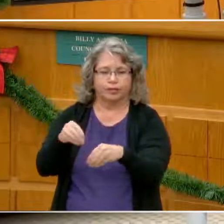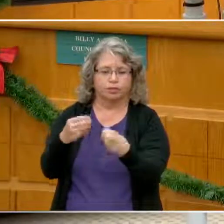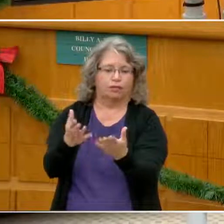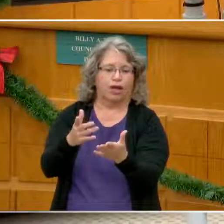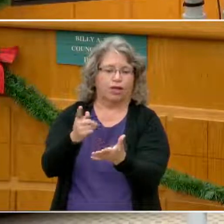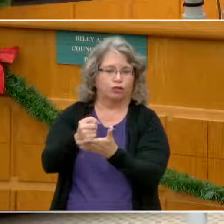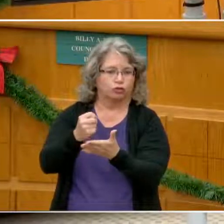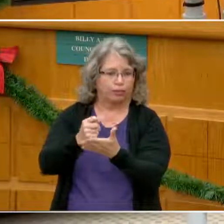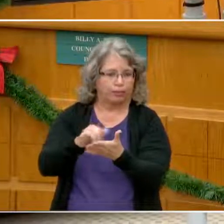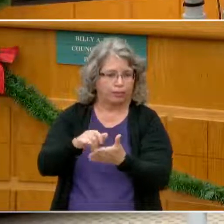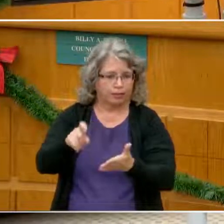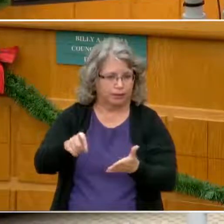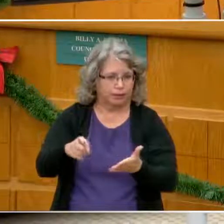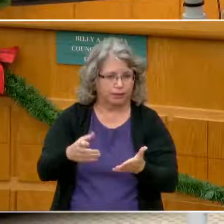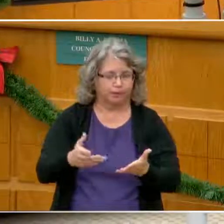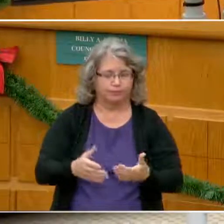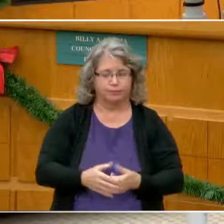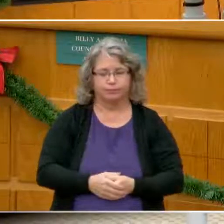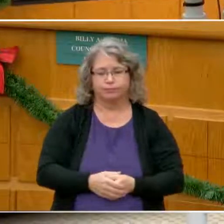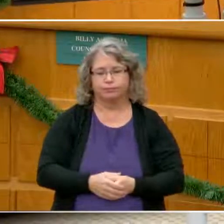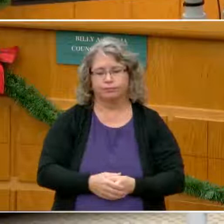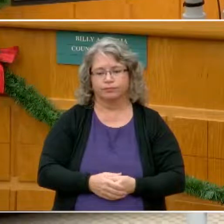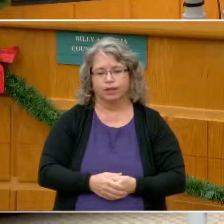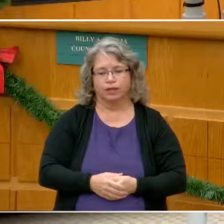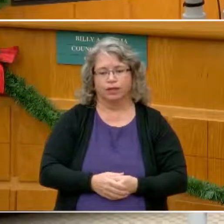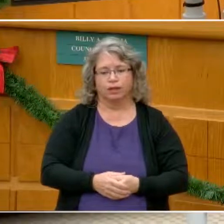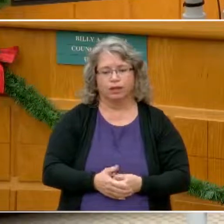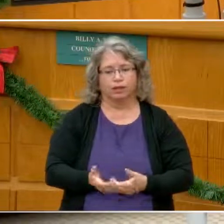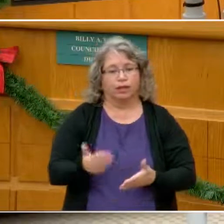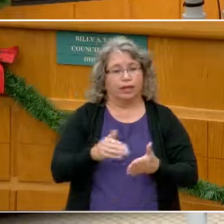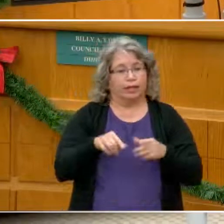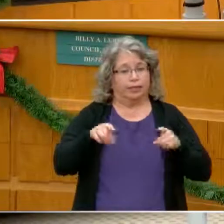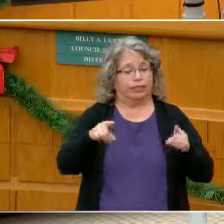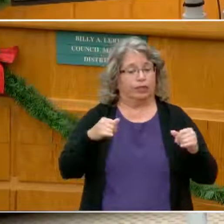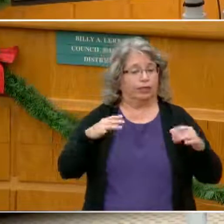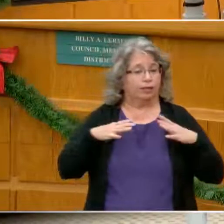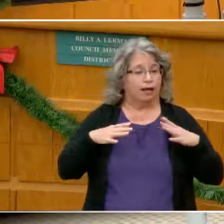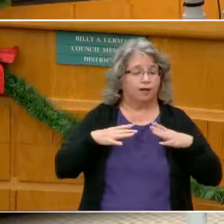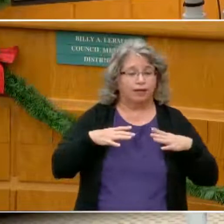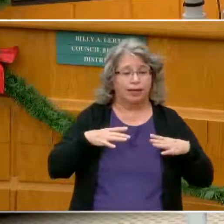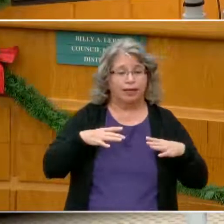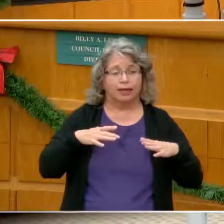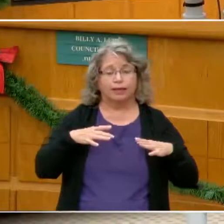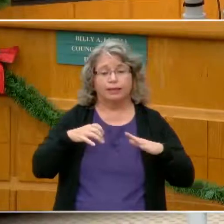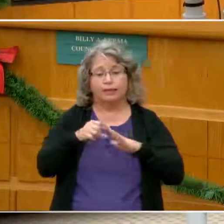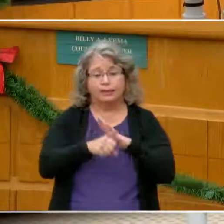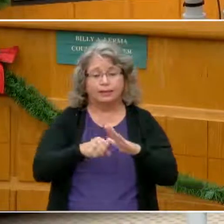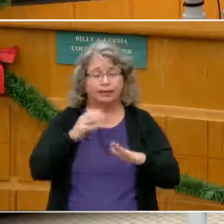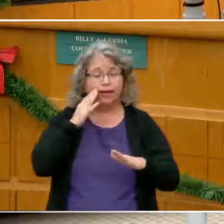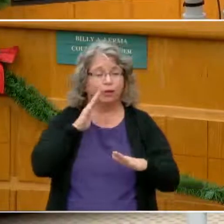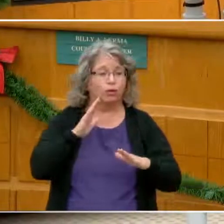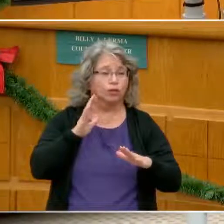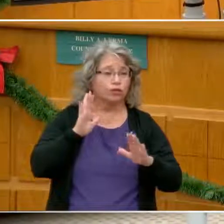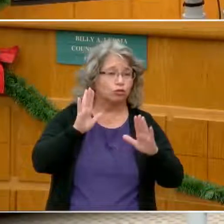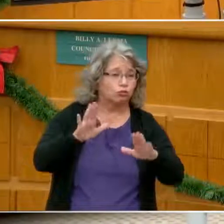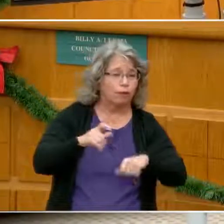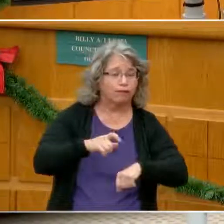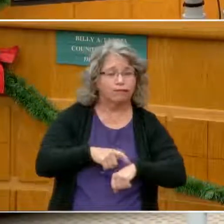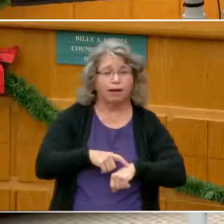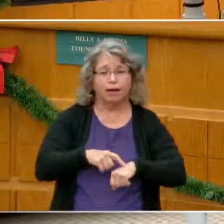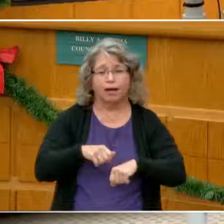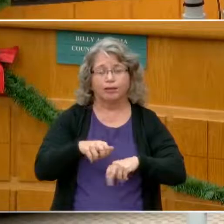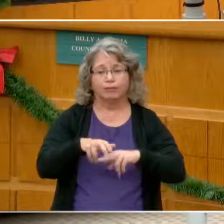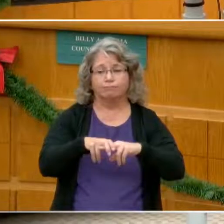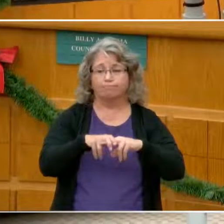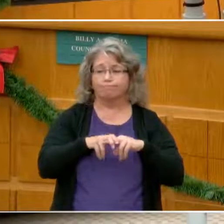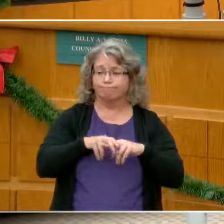needed. So again, this holiday season, it's just such a great time to sit back and enjoy those that